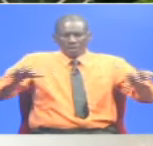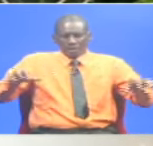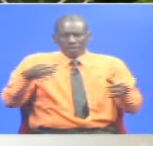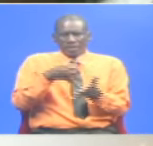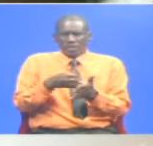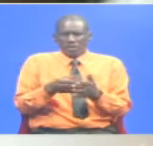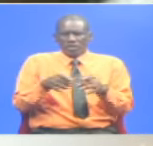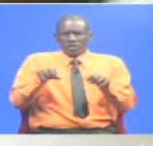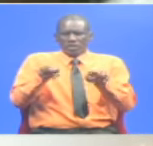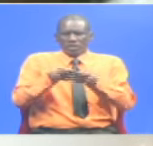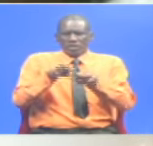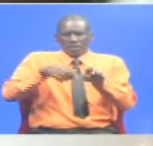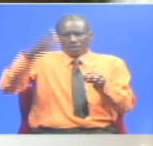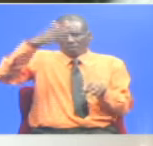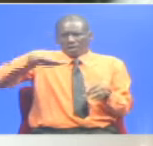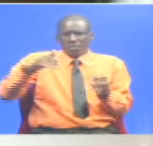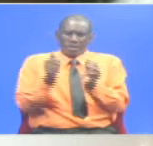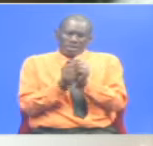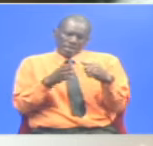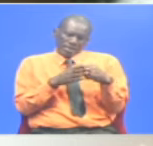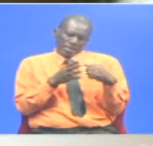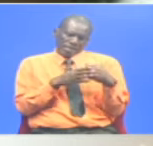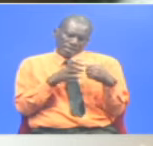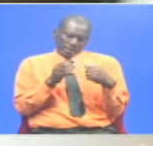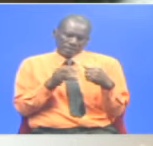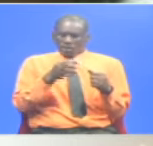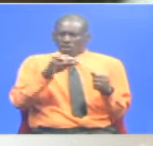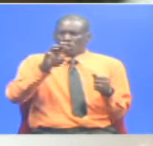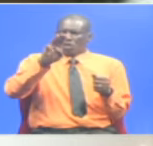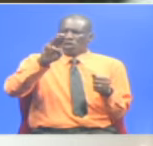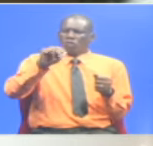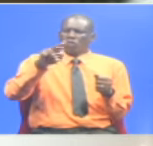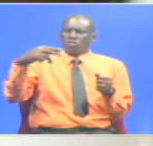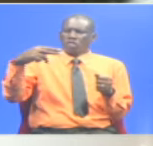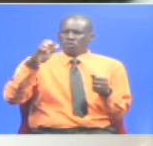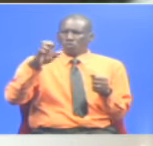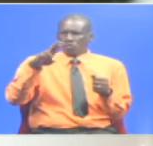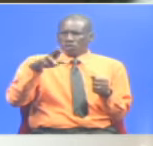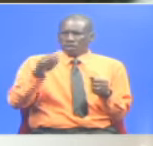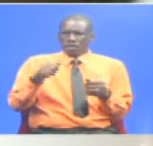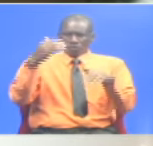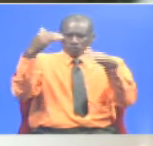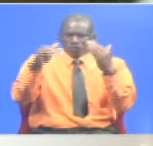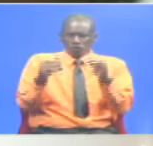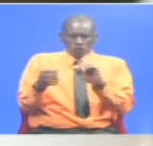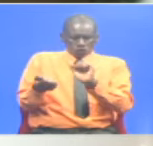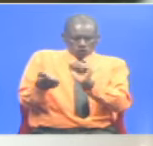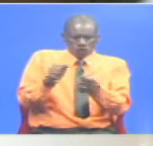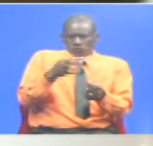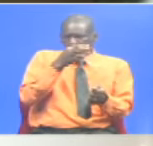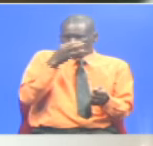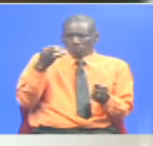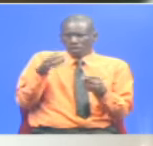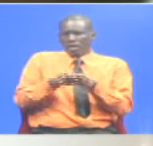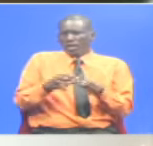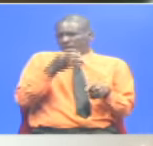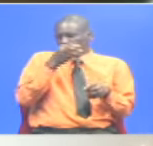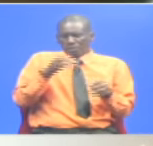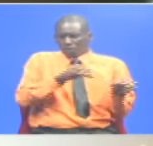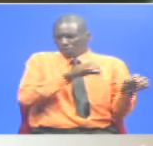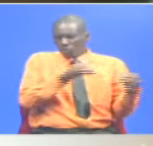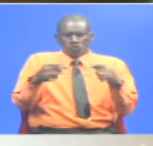in parliament. In the 1990s, Muthaura's career would branch off Kibaki's as the late president got into opposition for 10